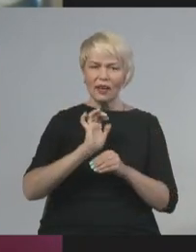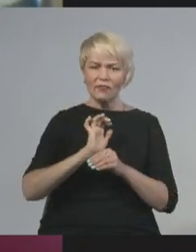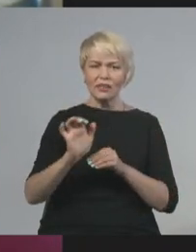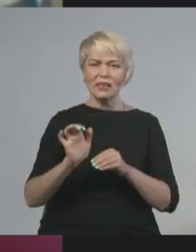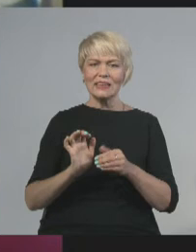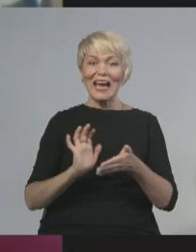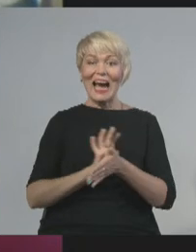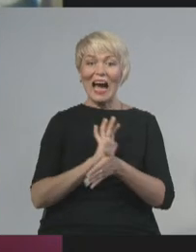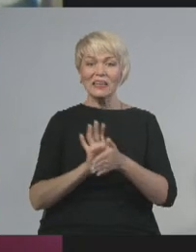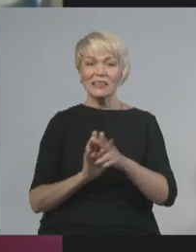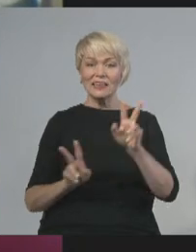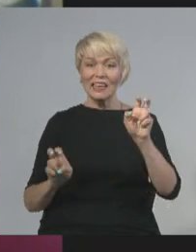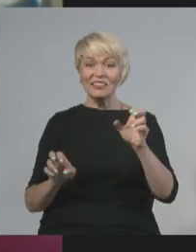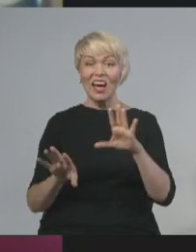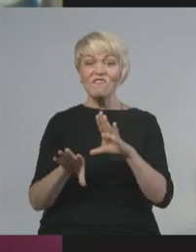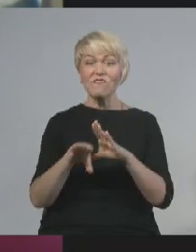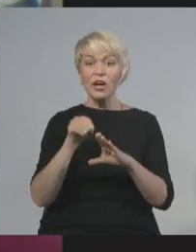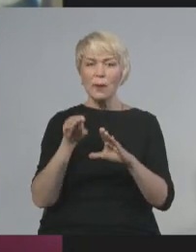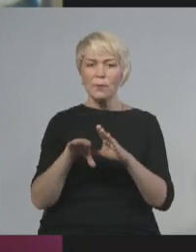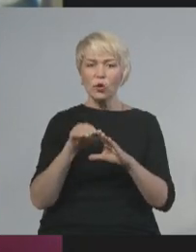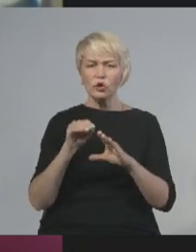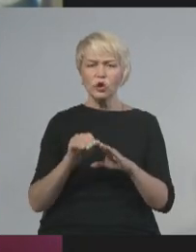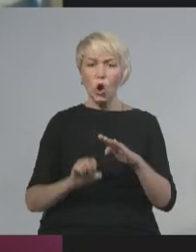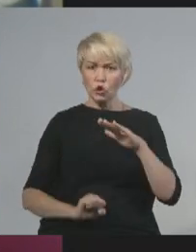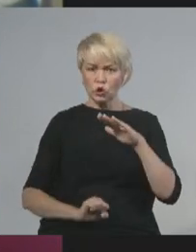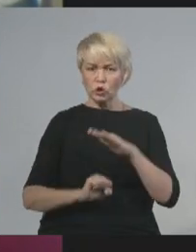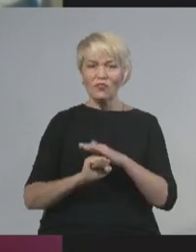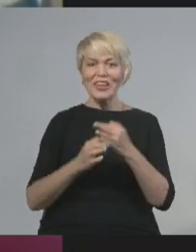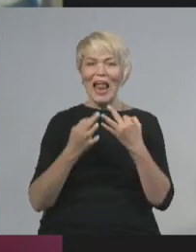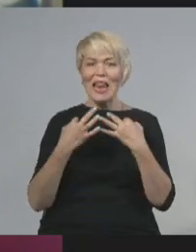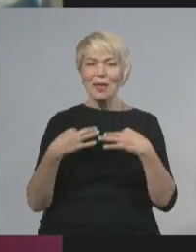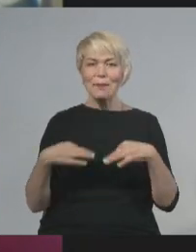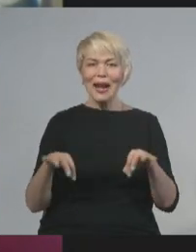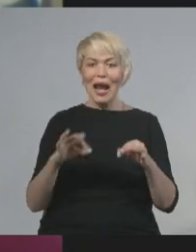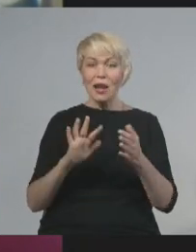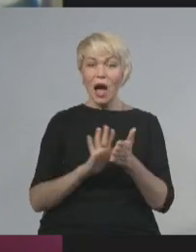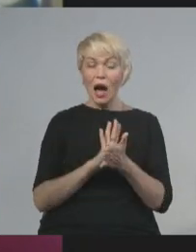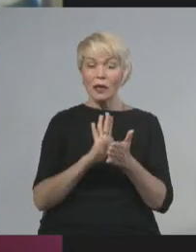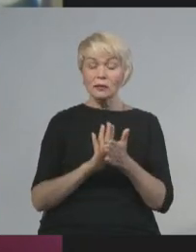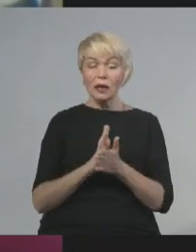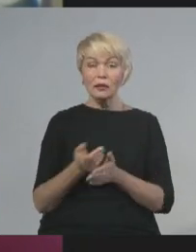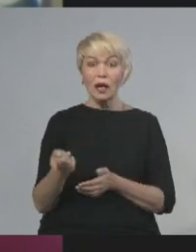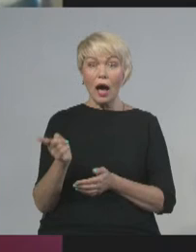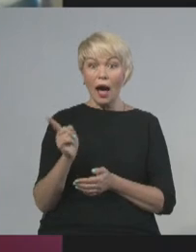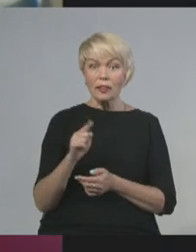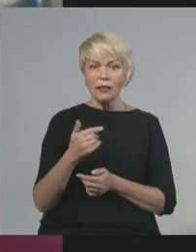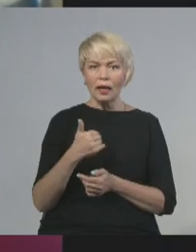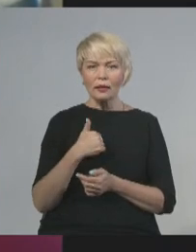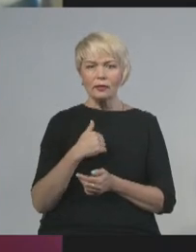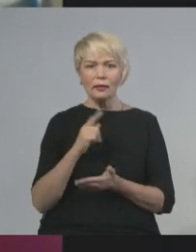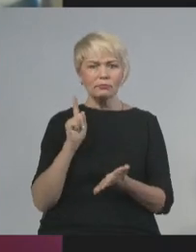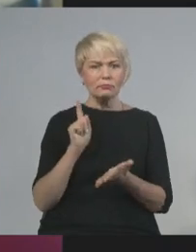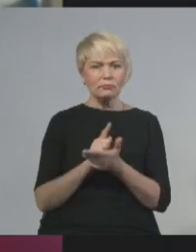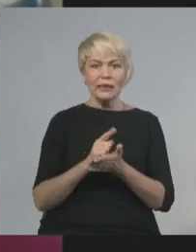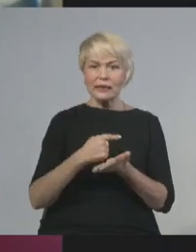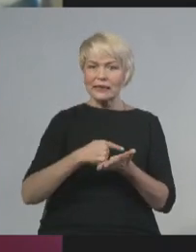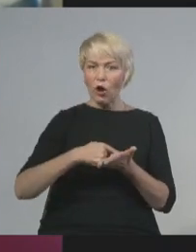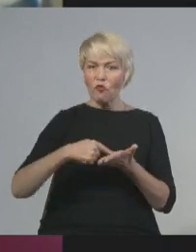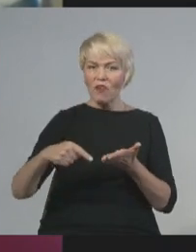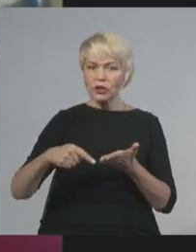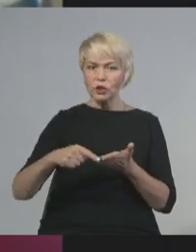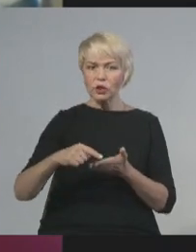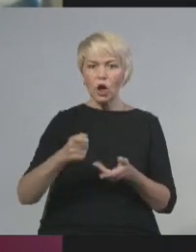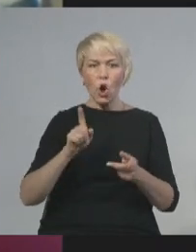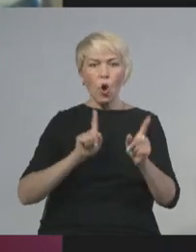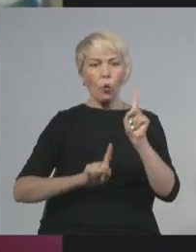um newspaper but here i have to say that the government actually did the good job and